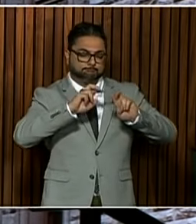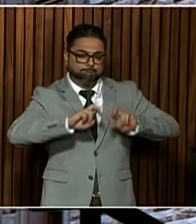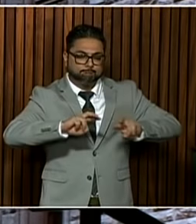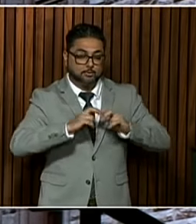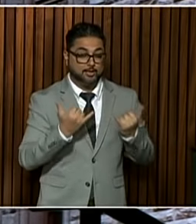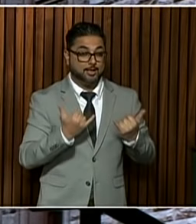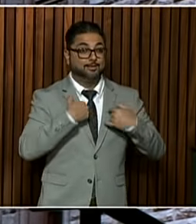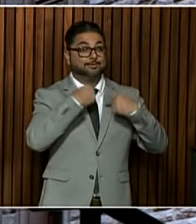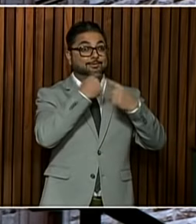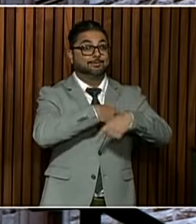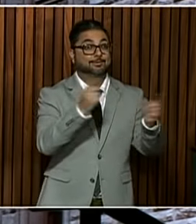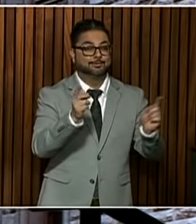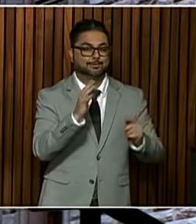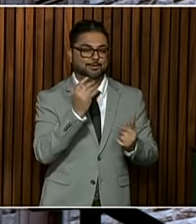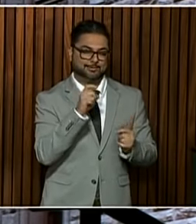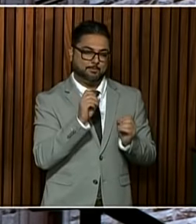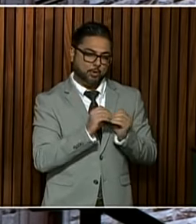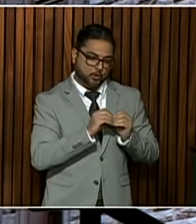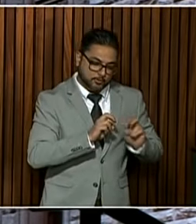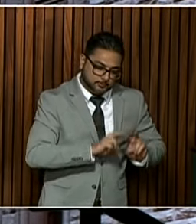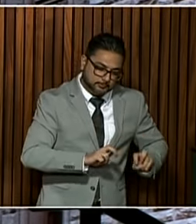and